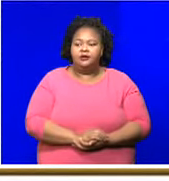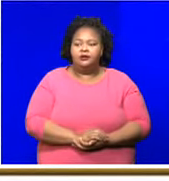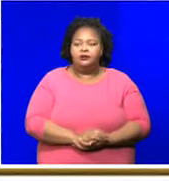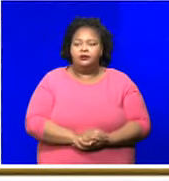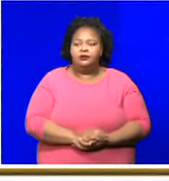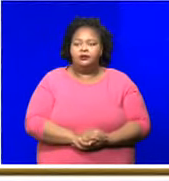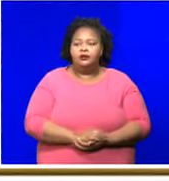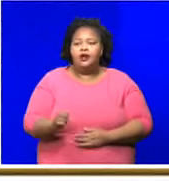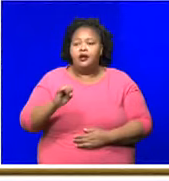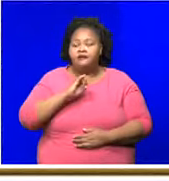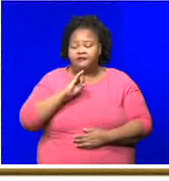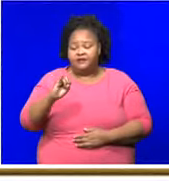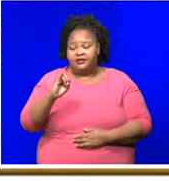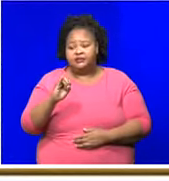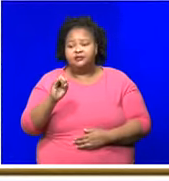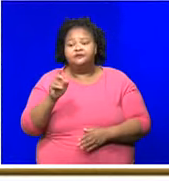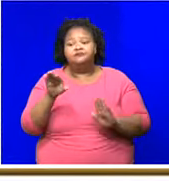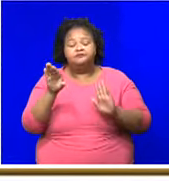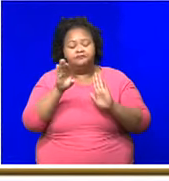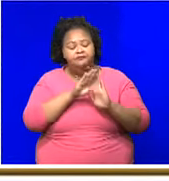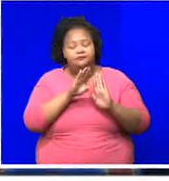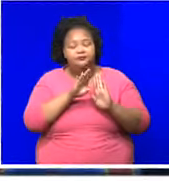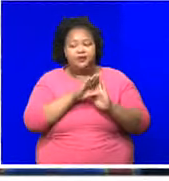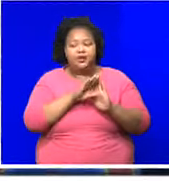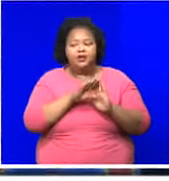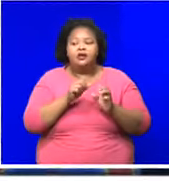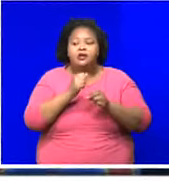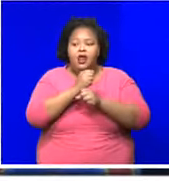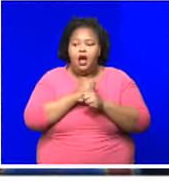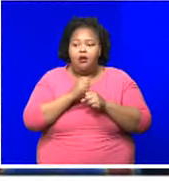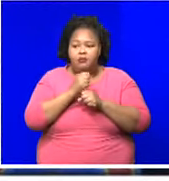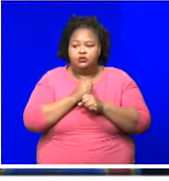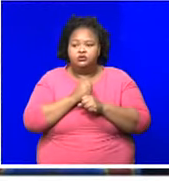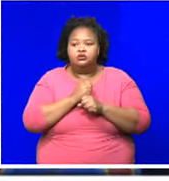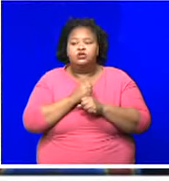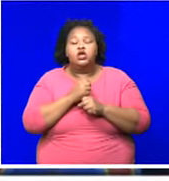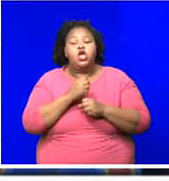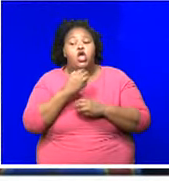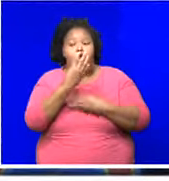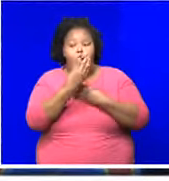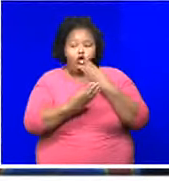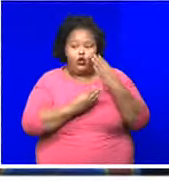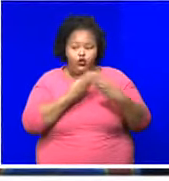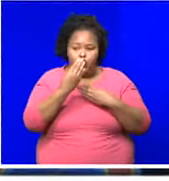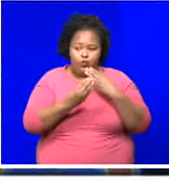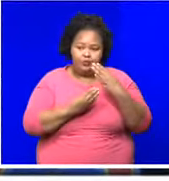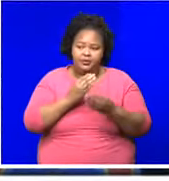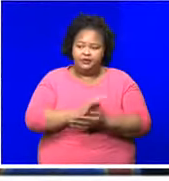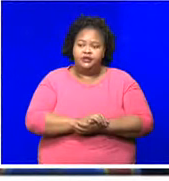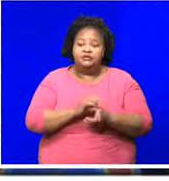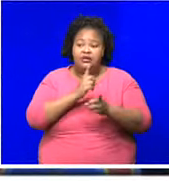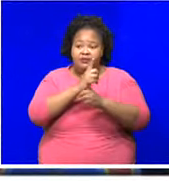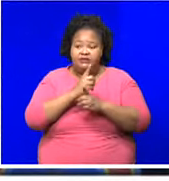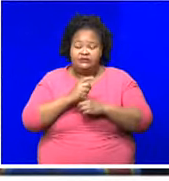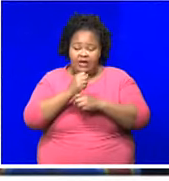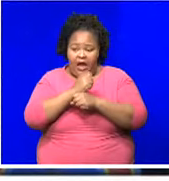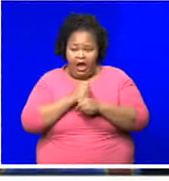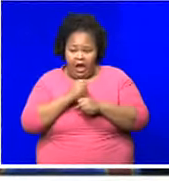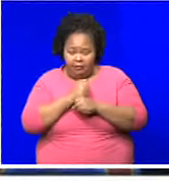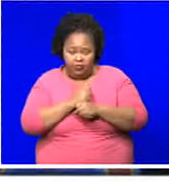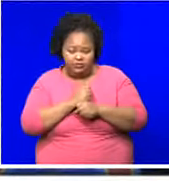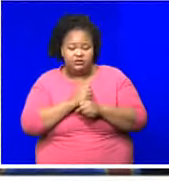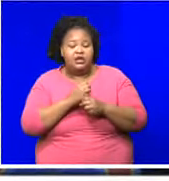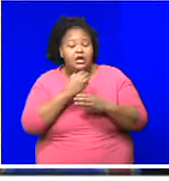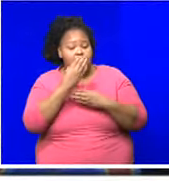the impact of international crisis on economies. So we will be looking at what is going on in